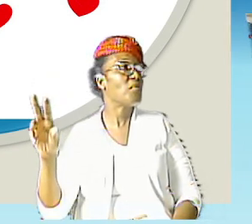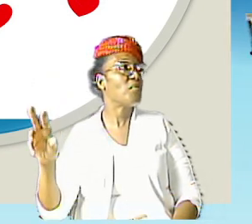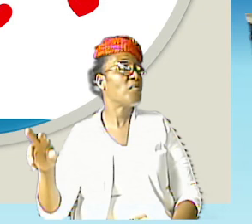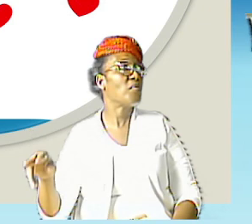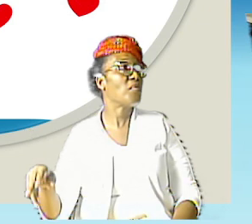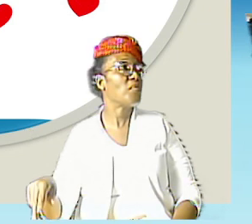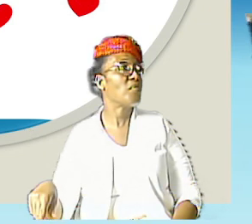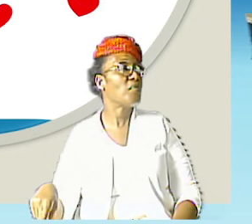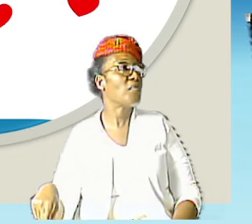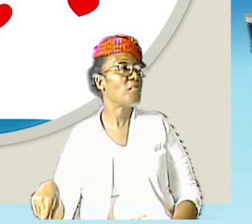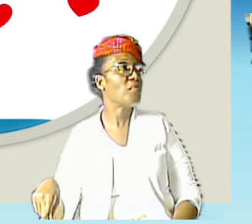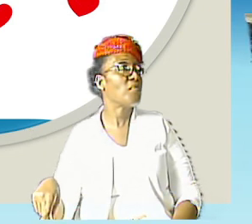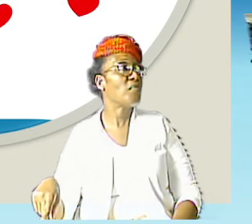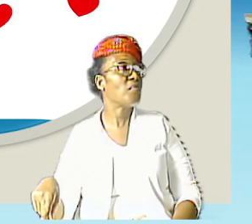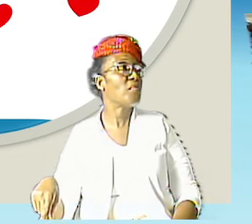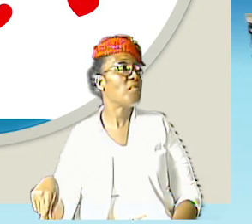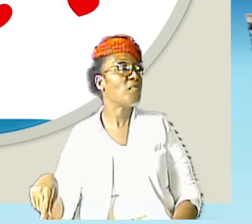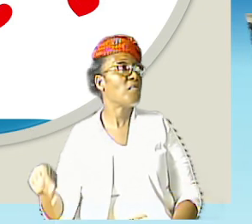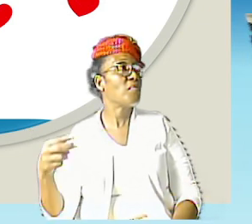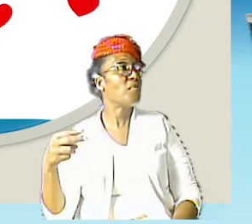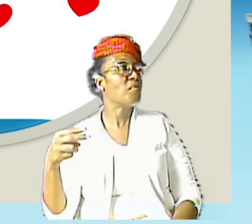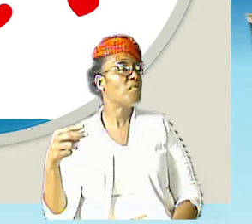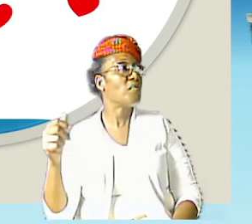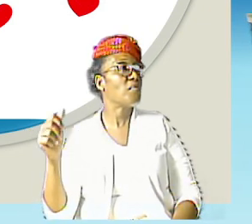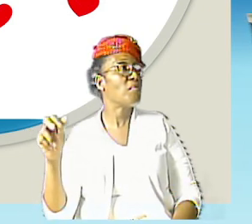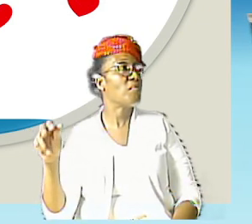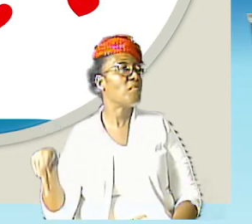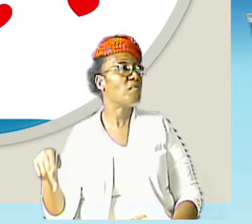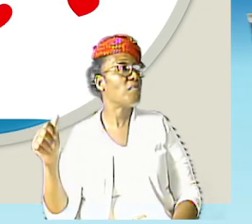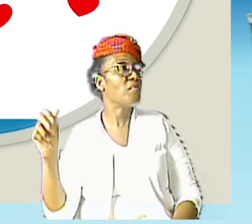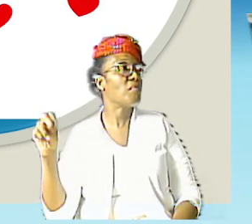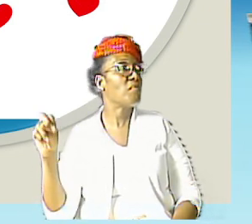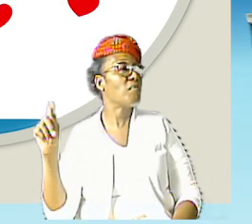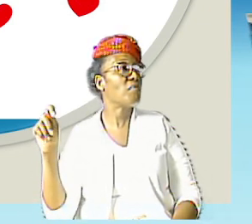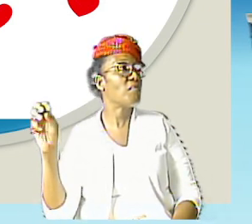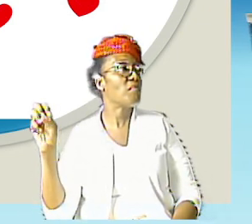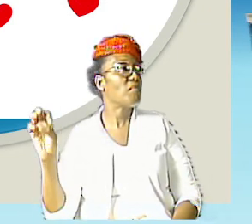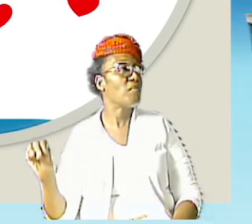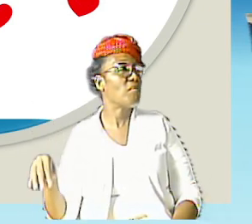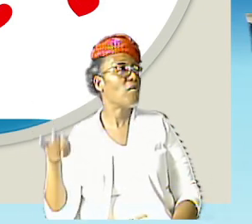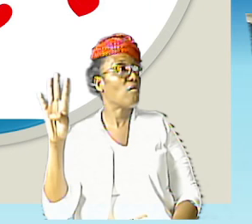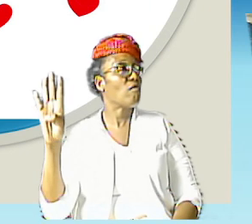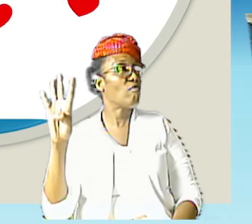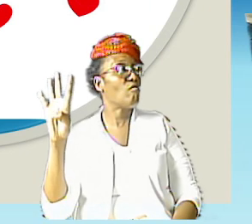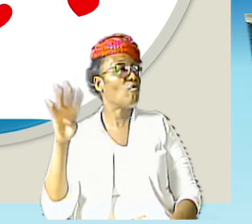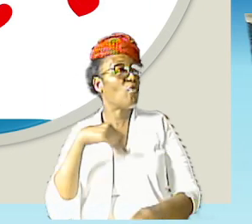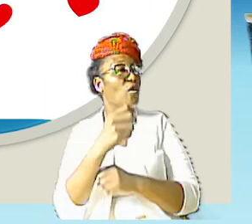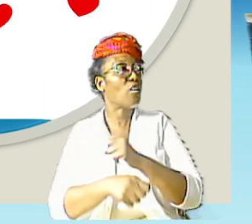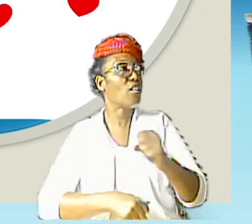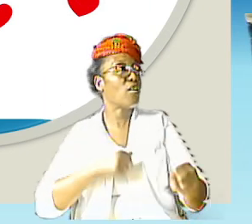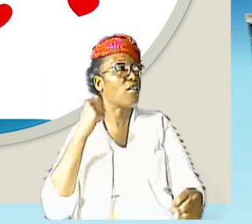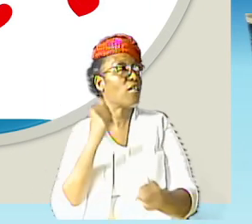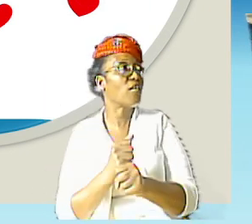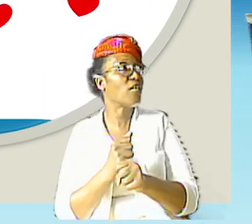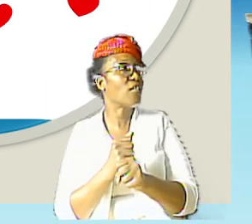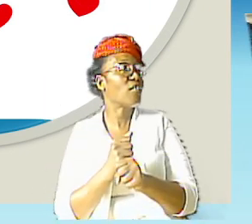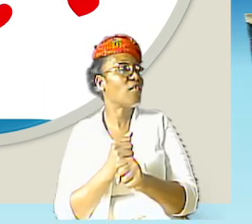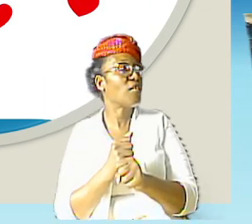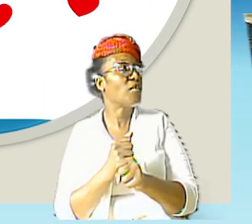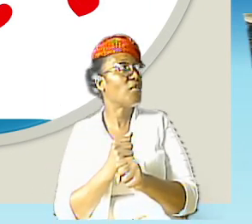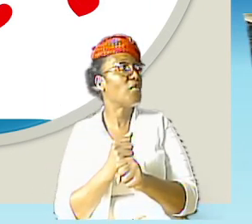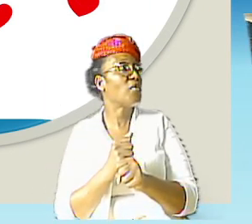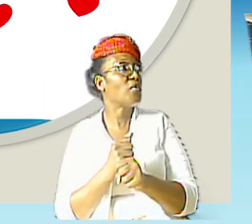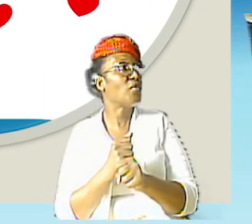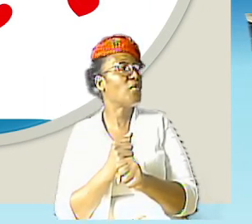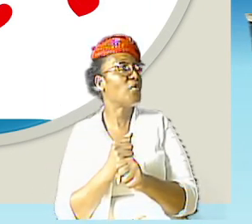Praise God. Come forward. March 16, 2019, 4 years. Hallelujah. Thank